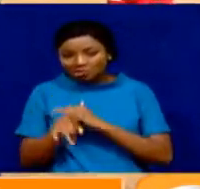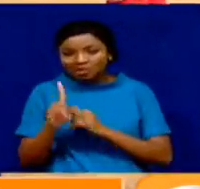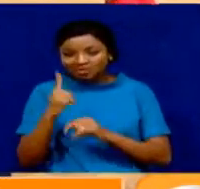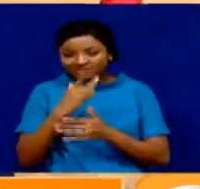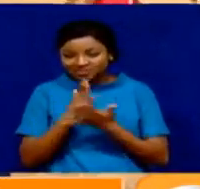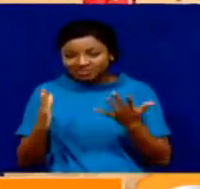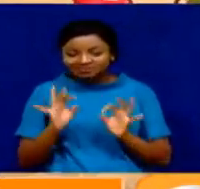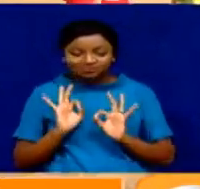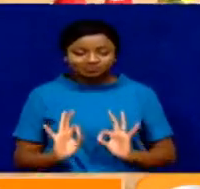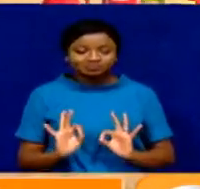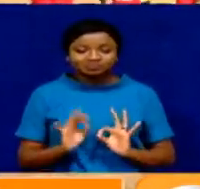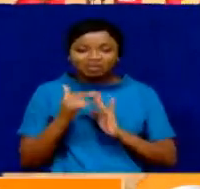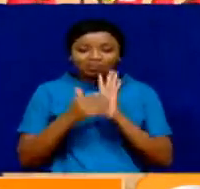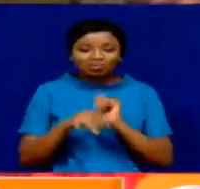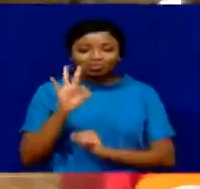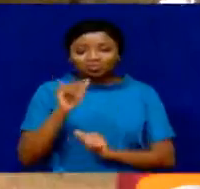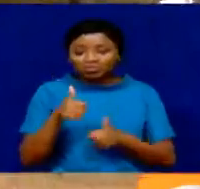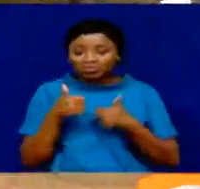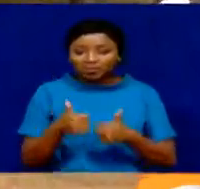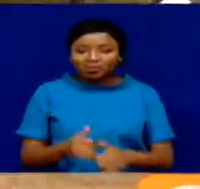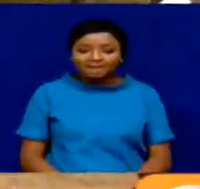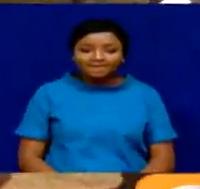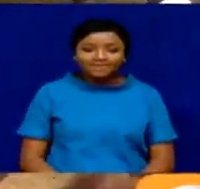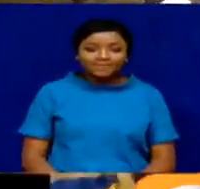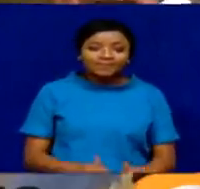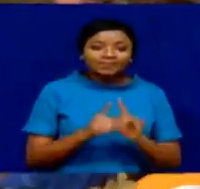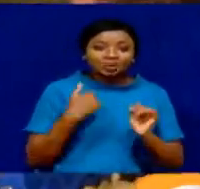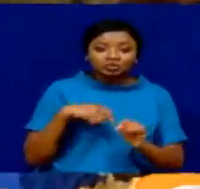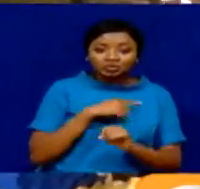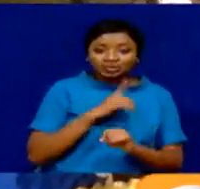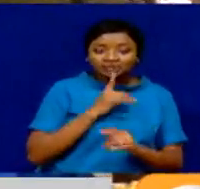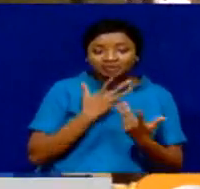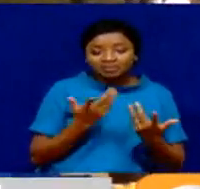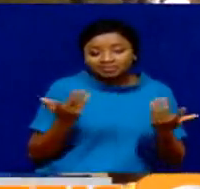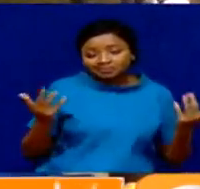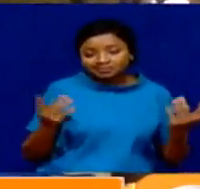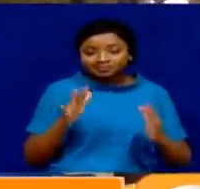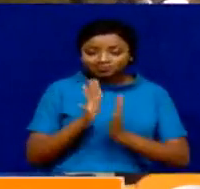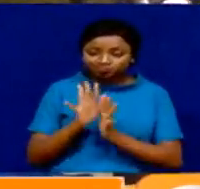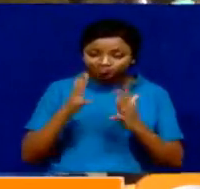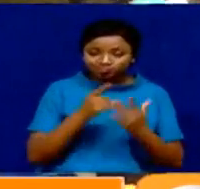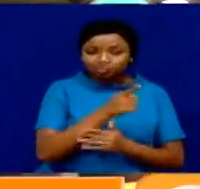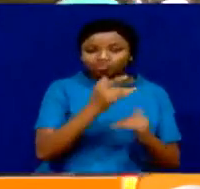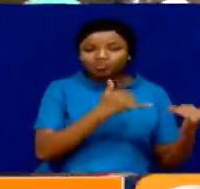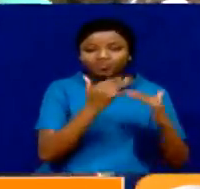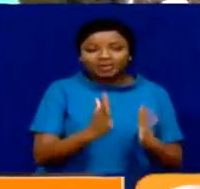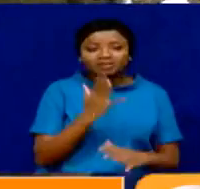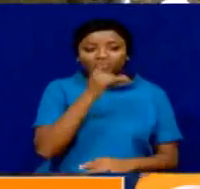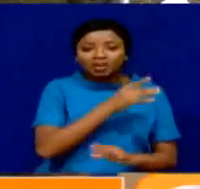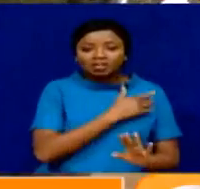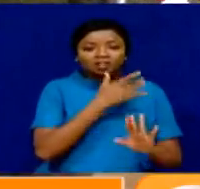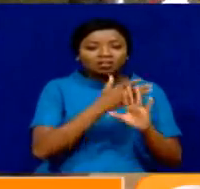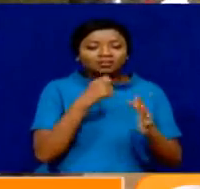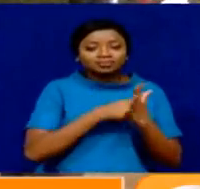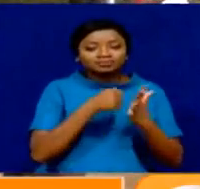so point 3 ndio ilikuwa muhimu kwa game kama ya CCP. At least naweza sema a big plus to the players, kwa sababu ukiangalia effort